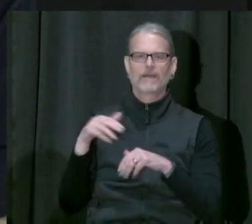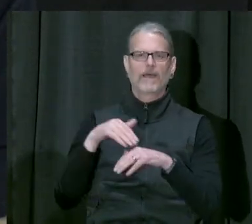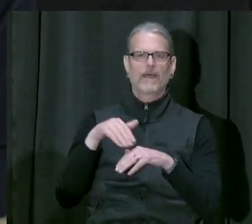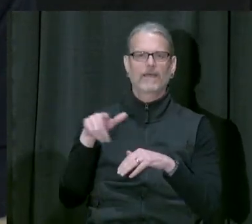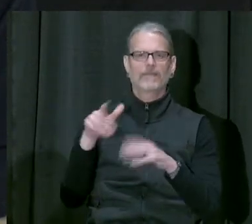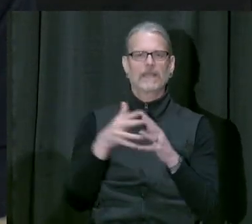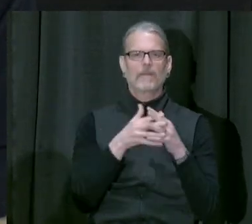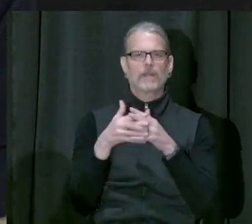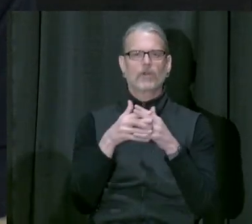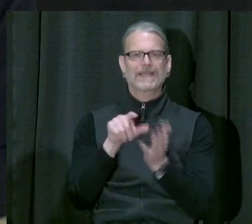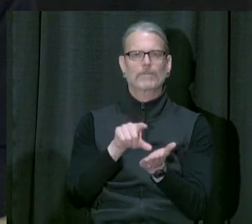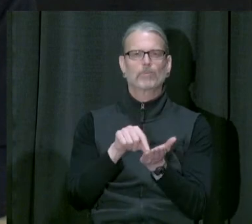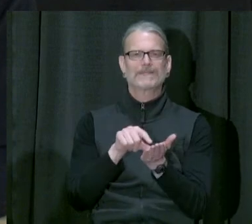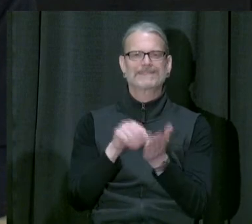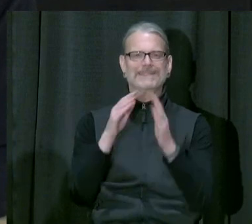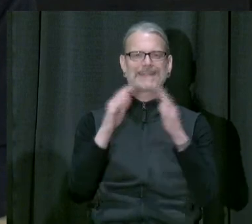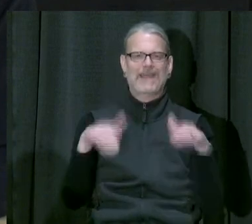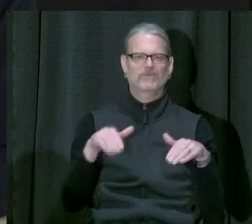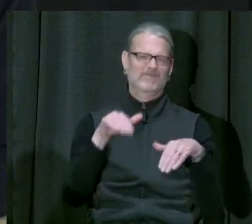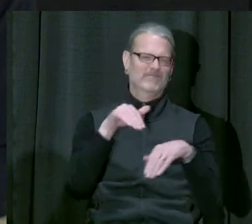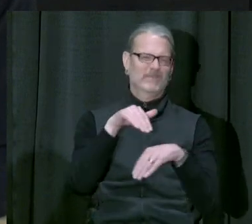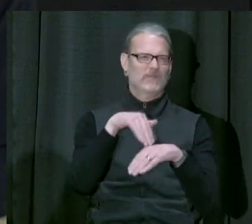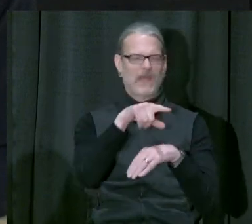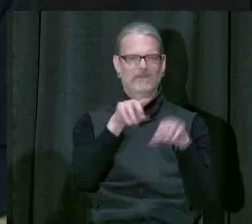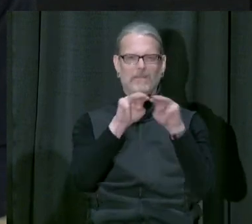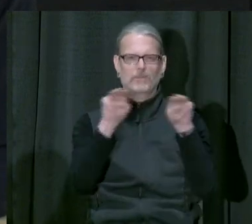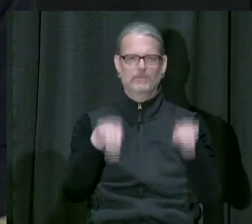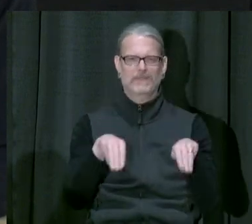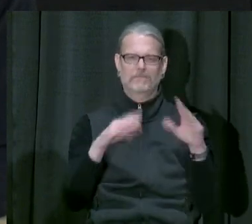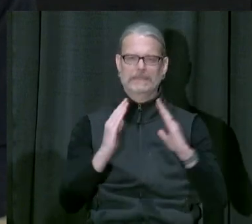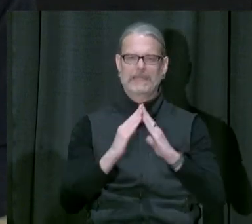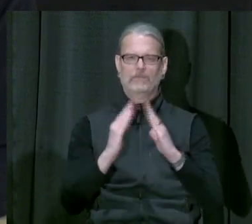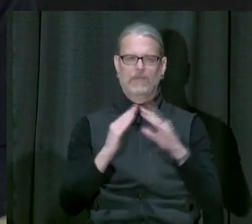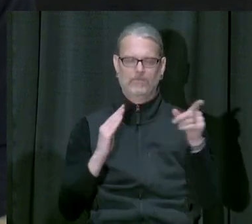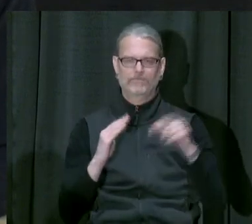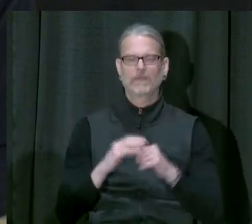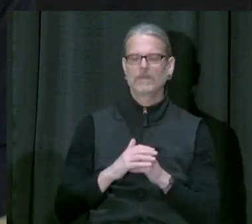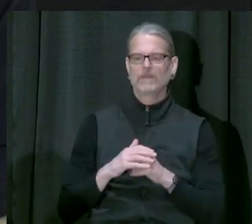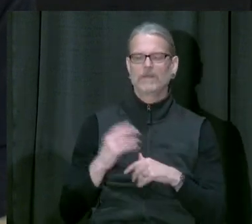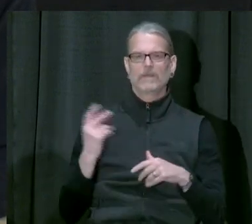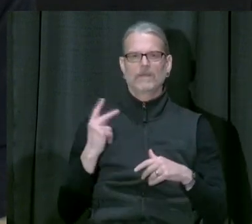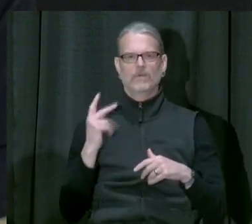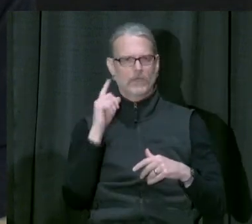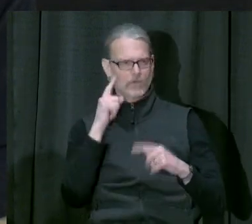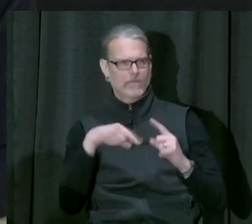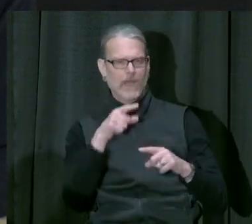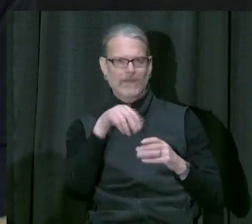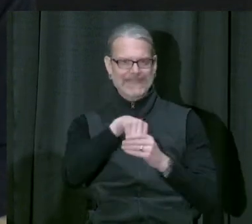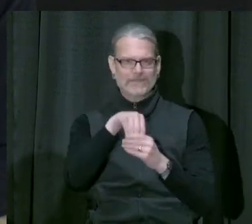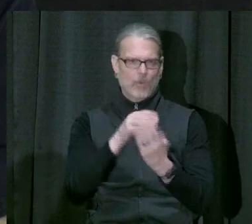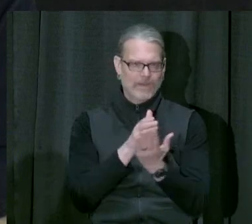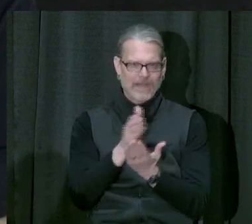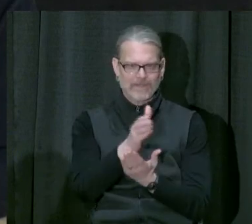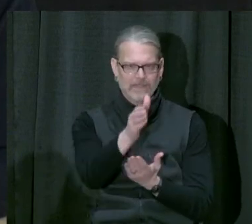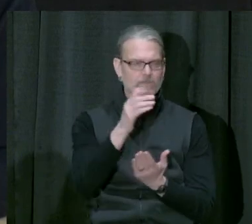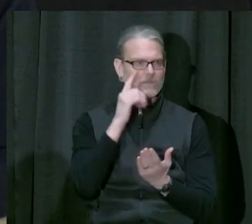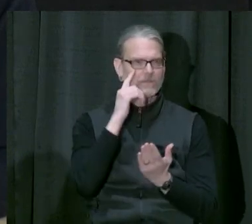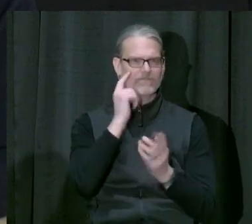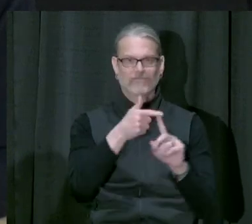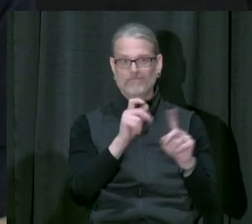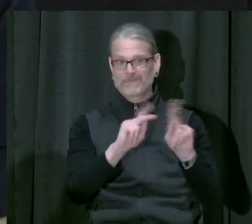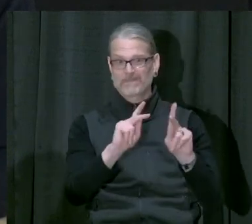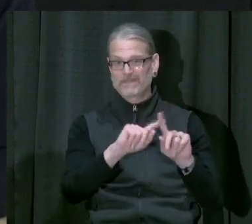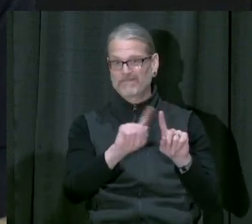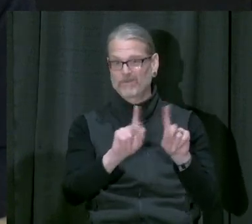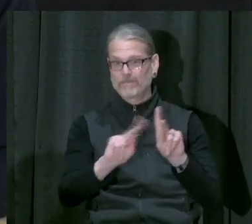House in a museum downtown, and we were hearing about indoor navigation from all sorts of people, everybody who